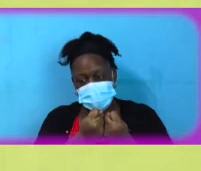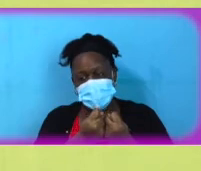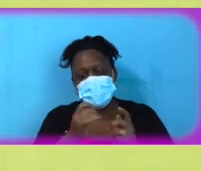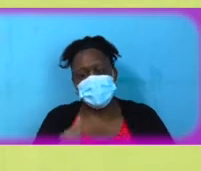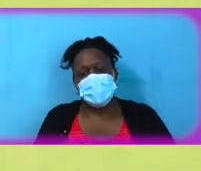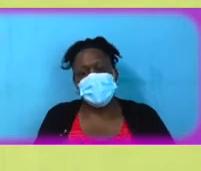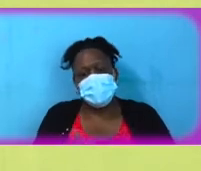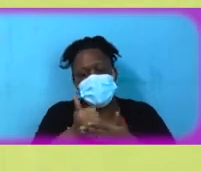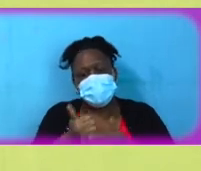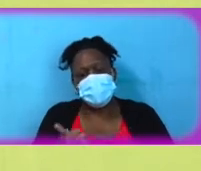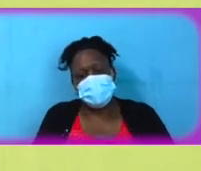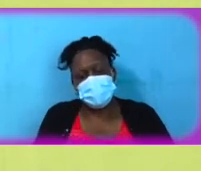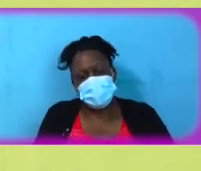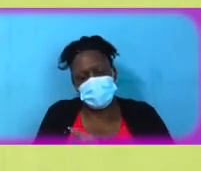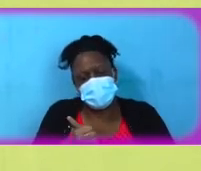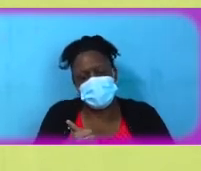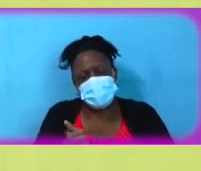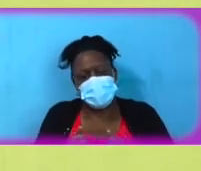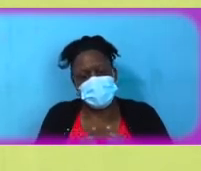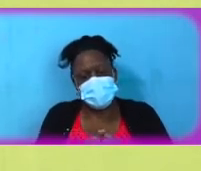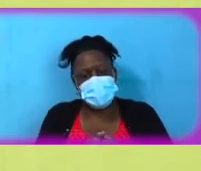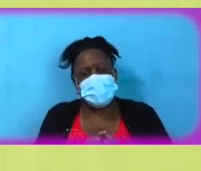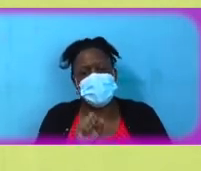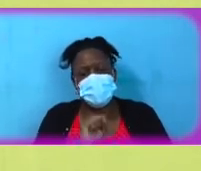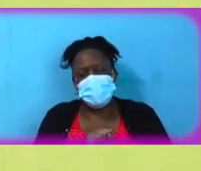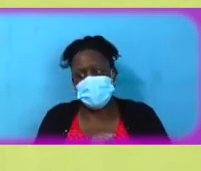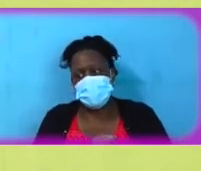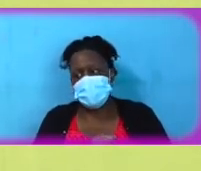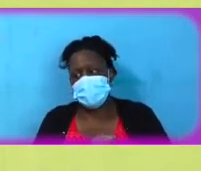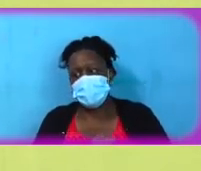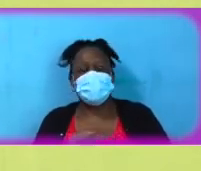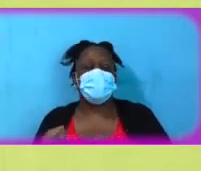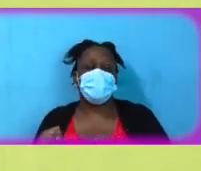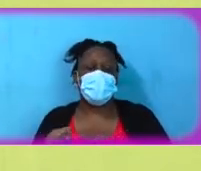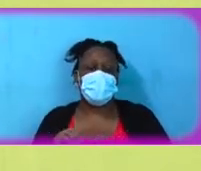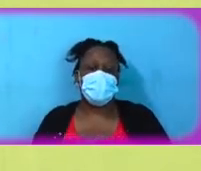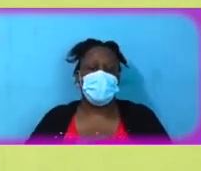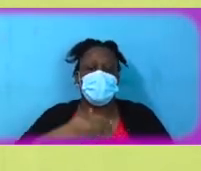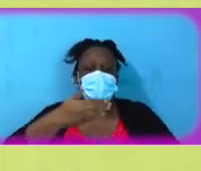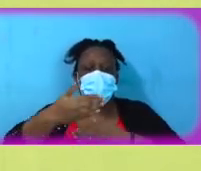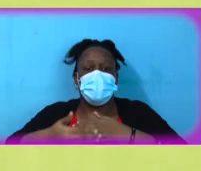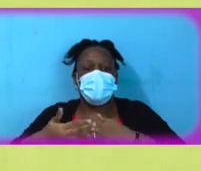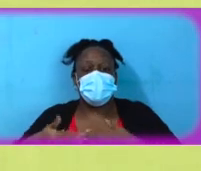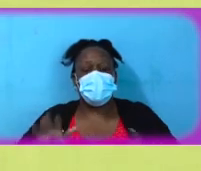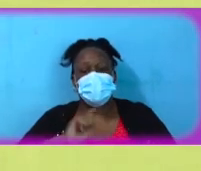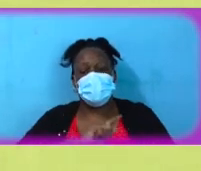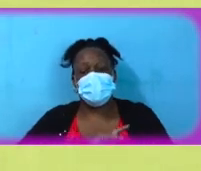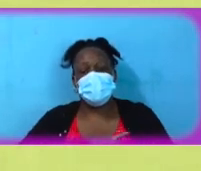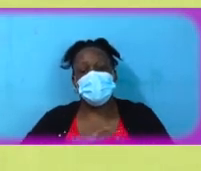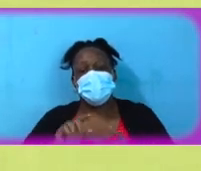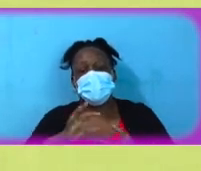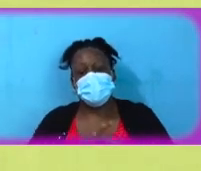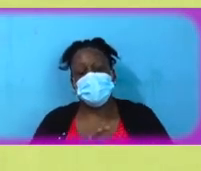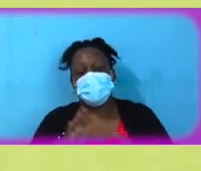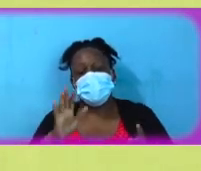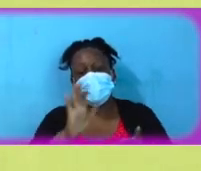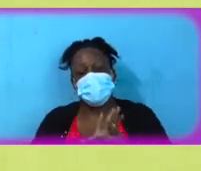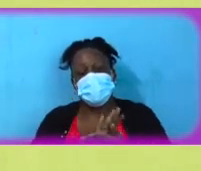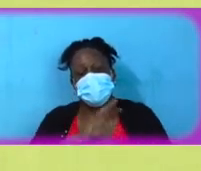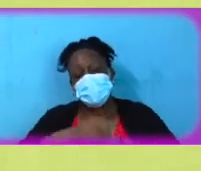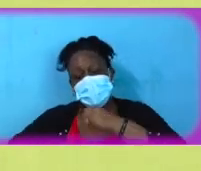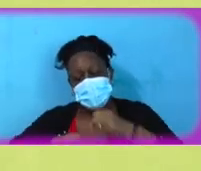MS Teams platform and to provide them access to a school community support network and